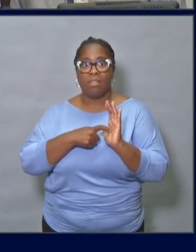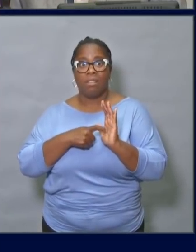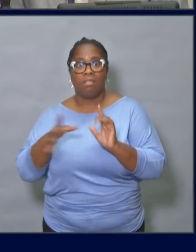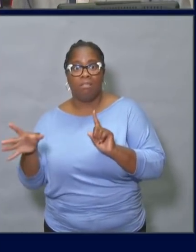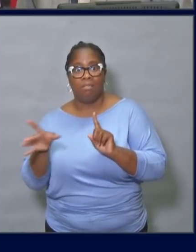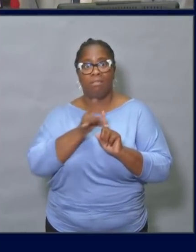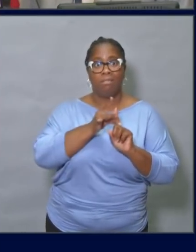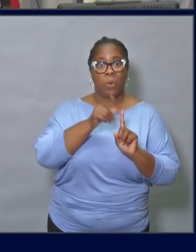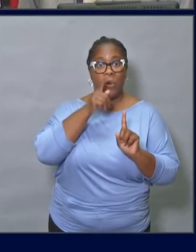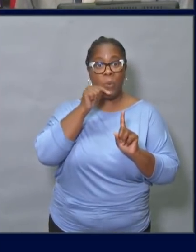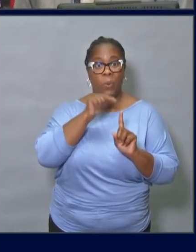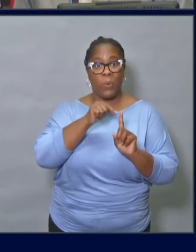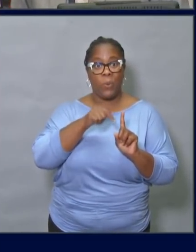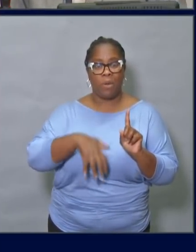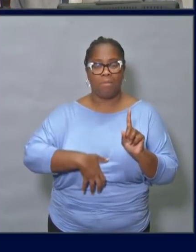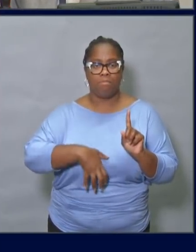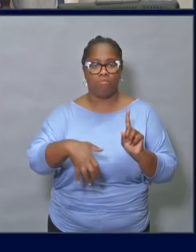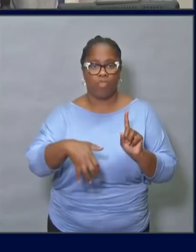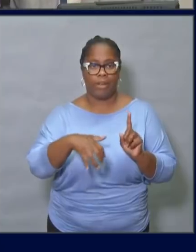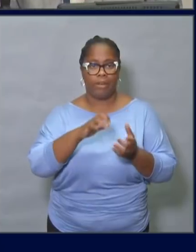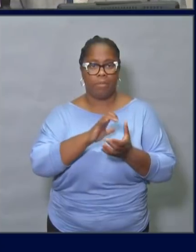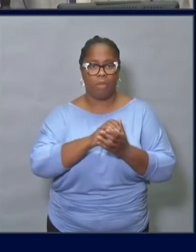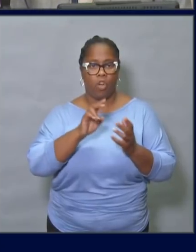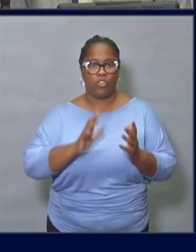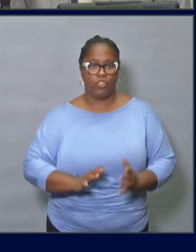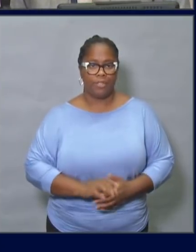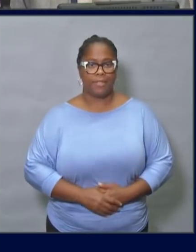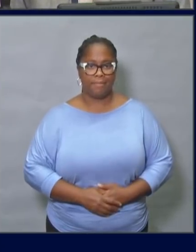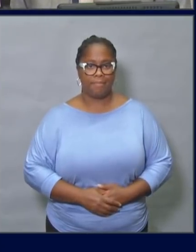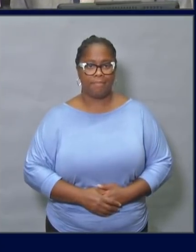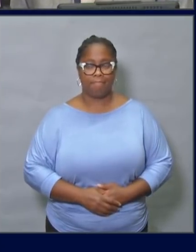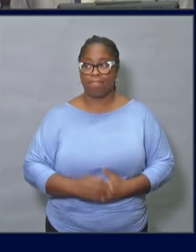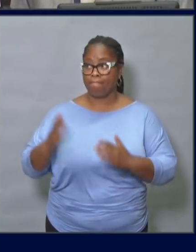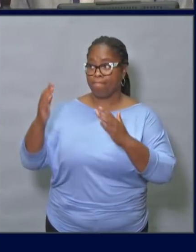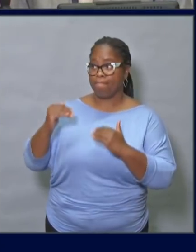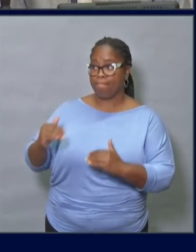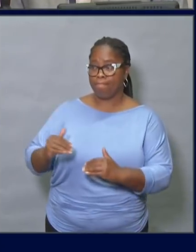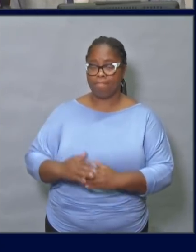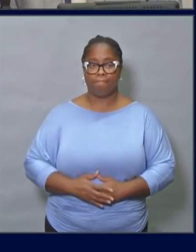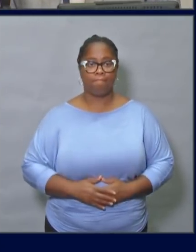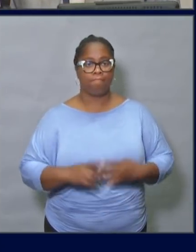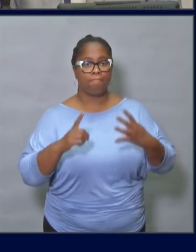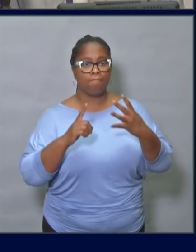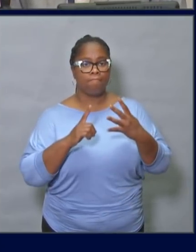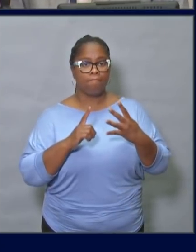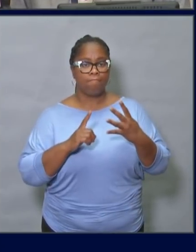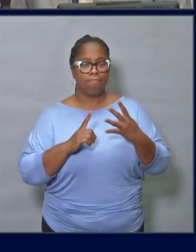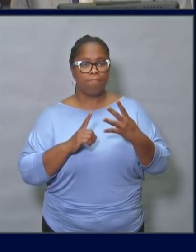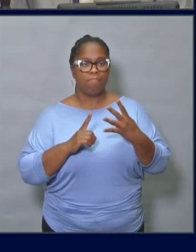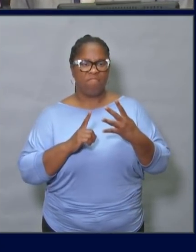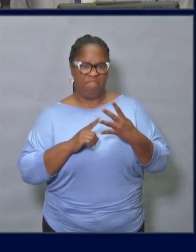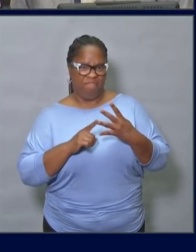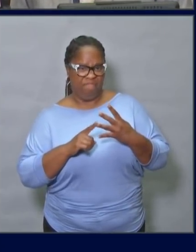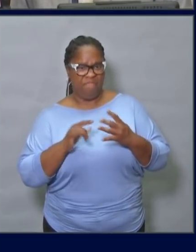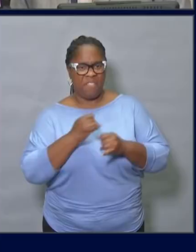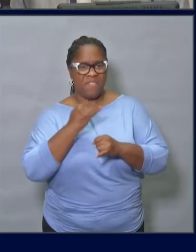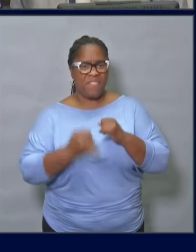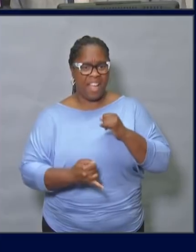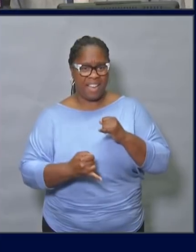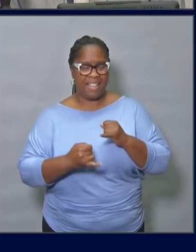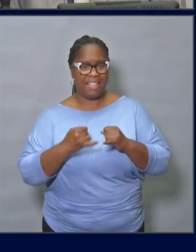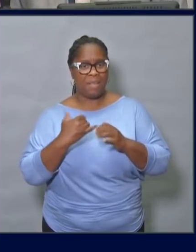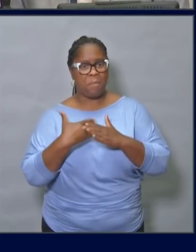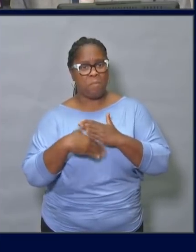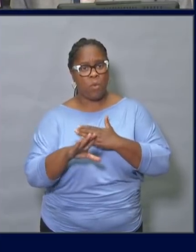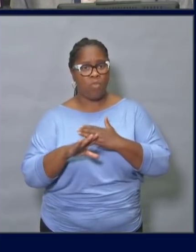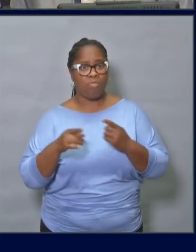partners. Next slide, please. Finally, we do report birth outcomes in this slide, showing that almost